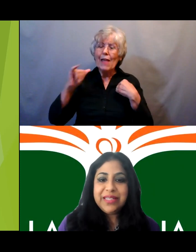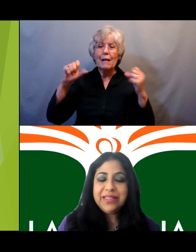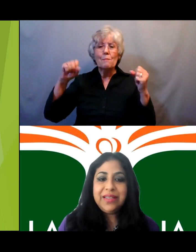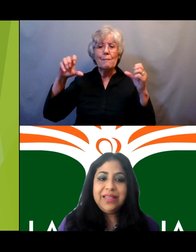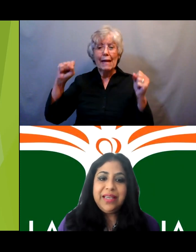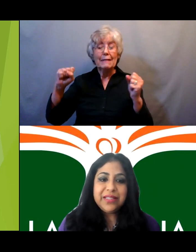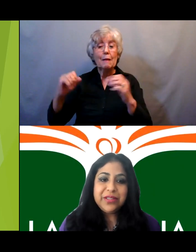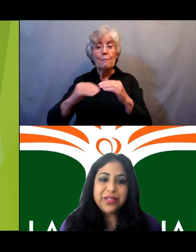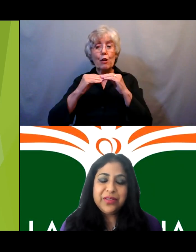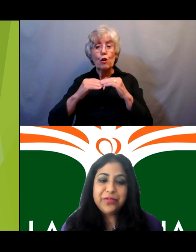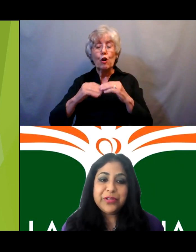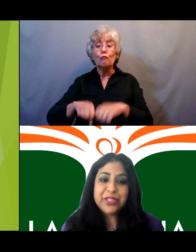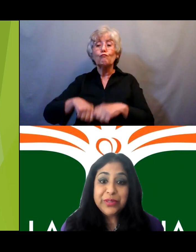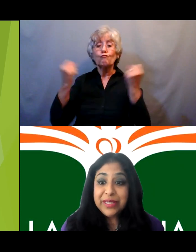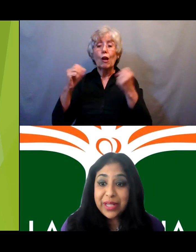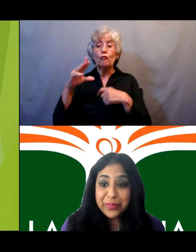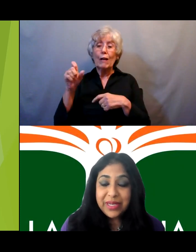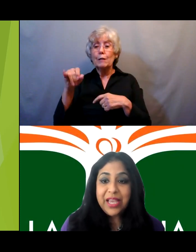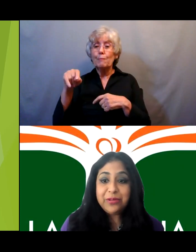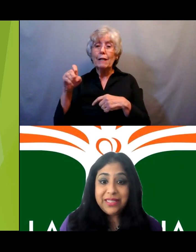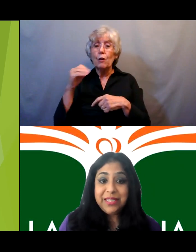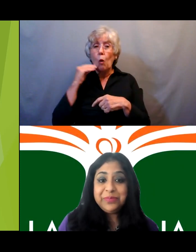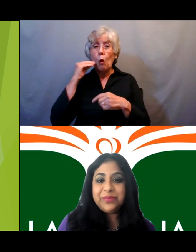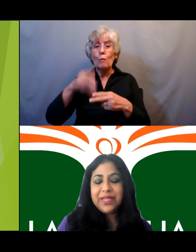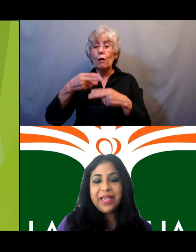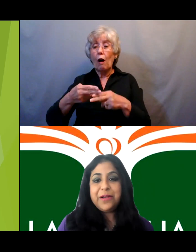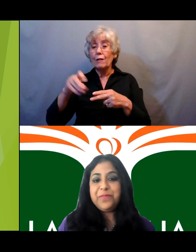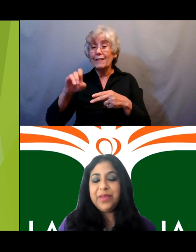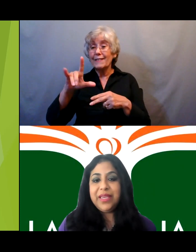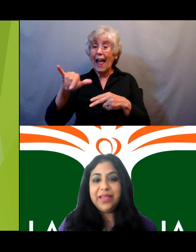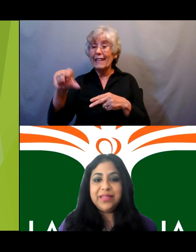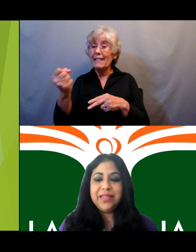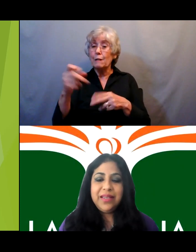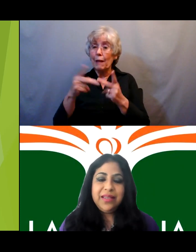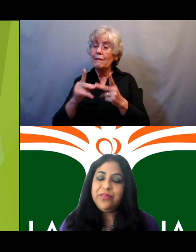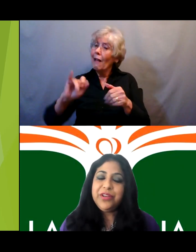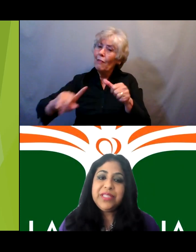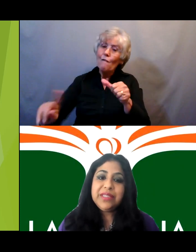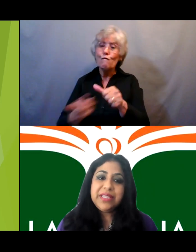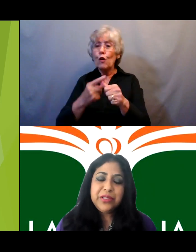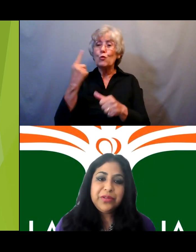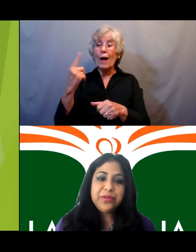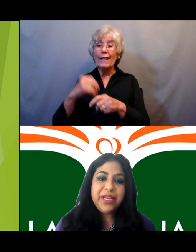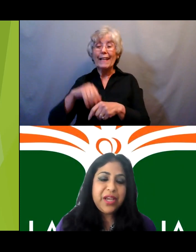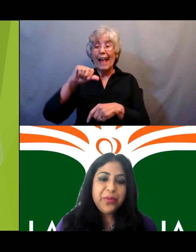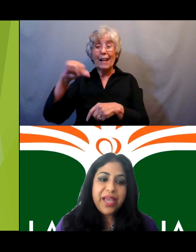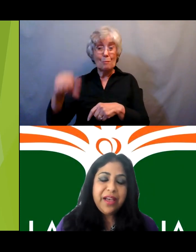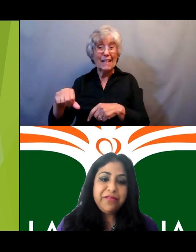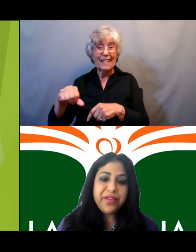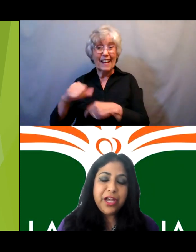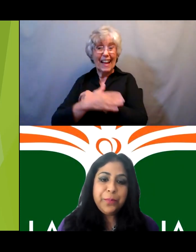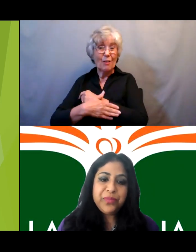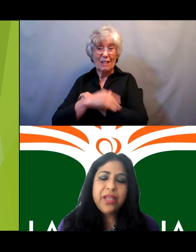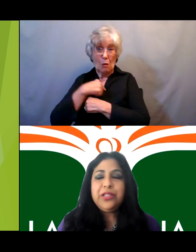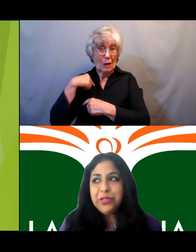Sally's Place. It's the first in Alameda County, and very successful. Right now we